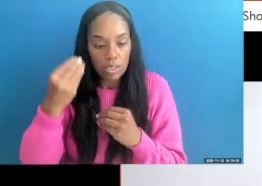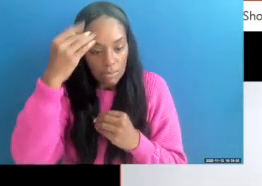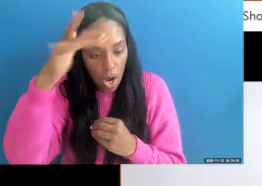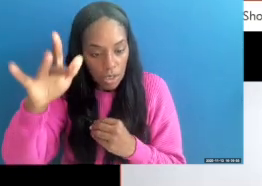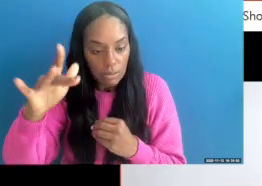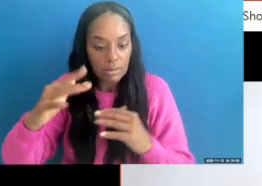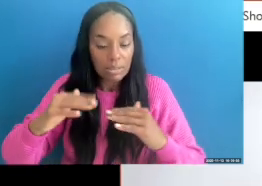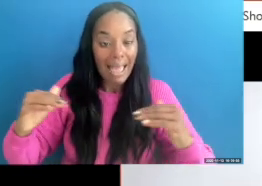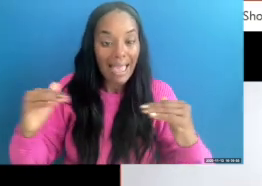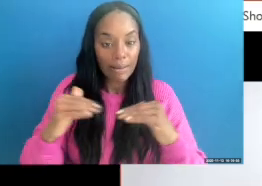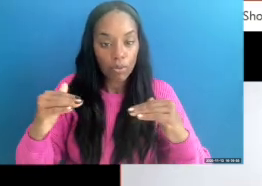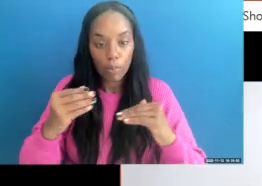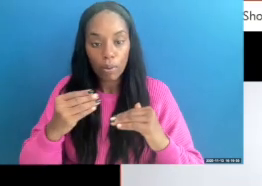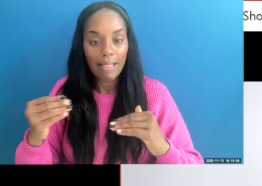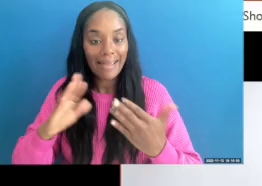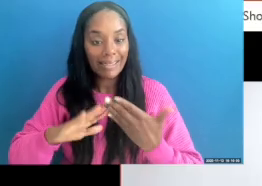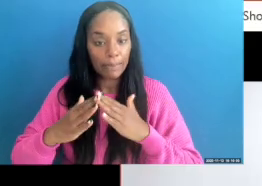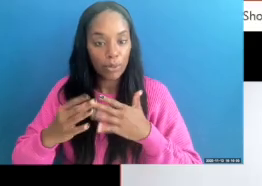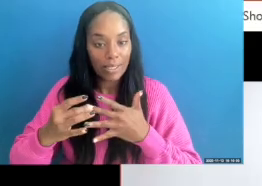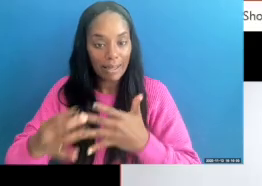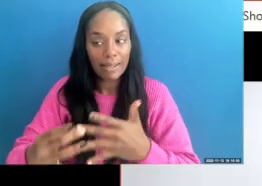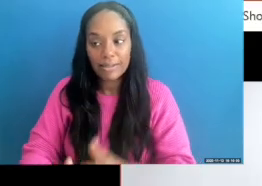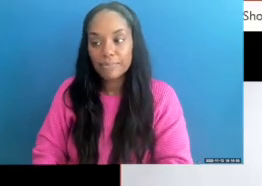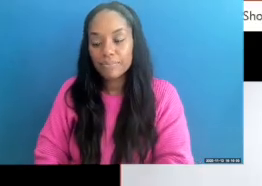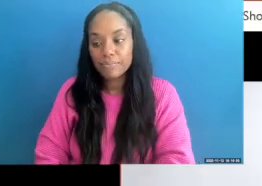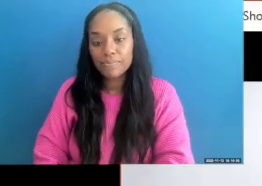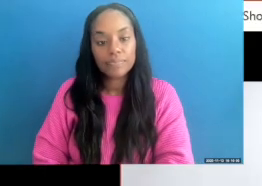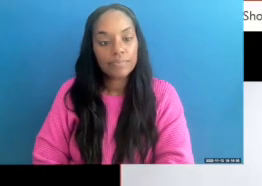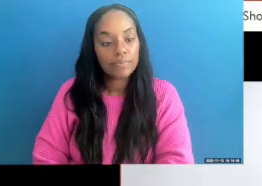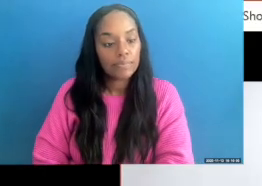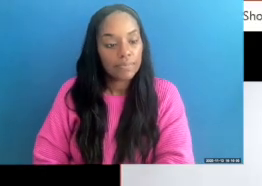more community-driven. Next slide.